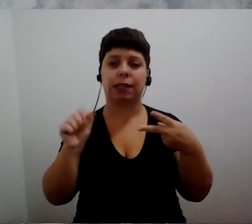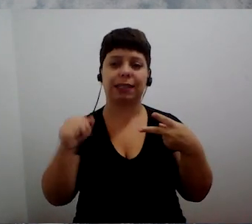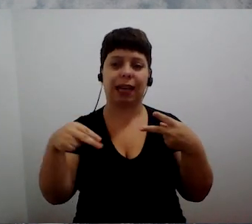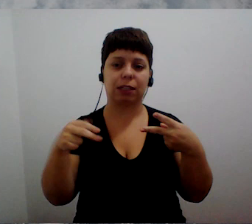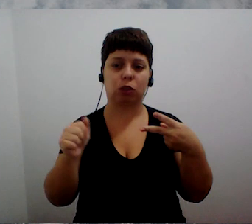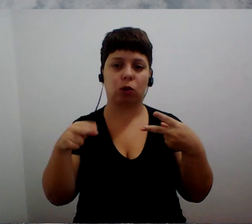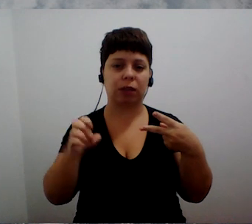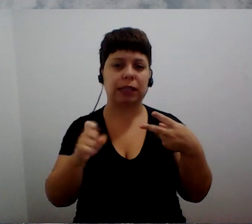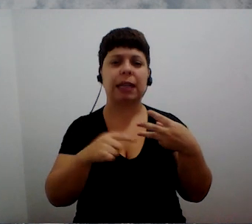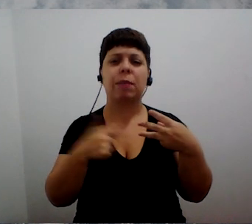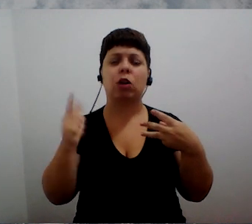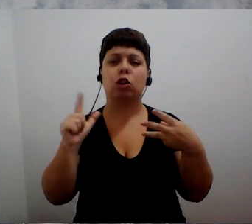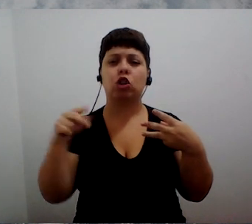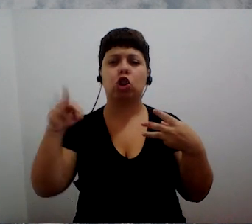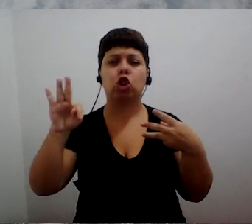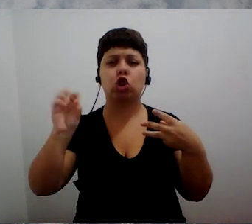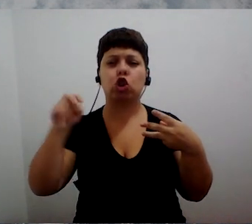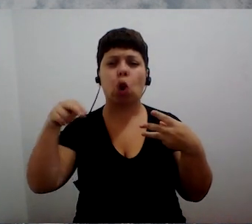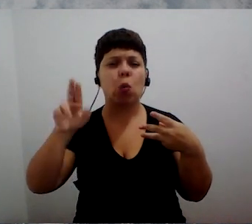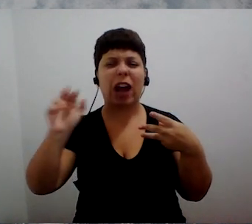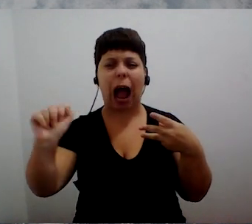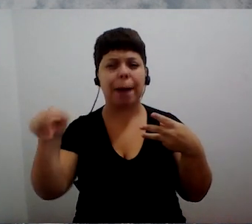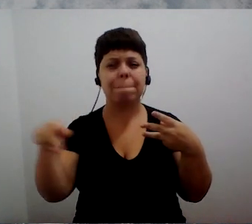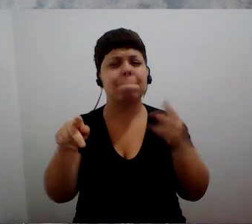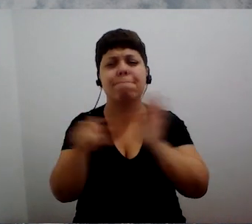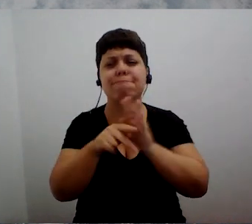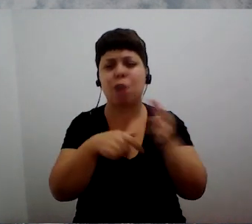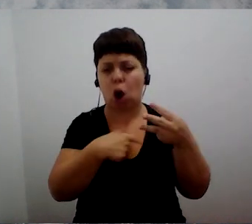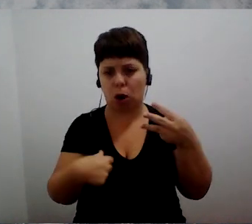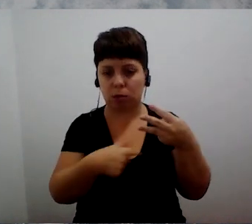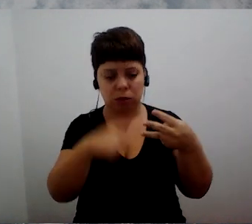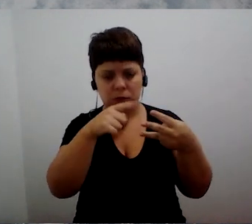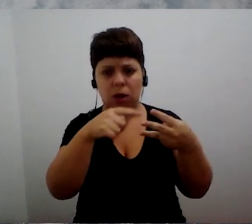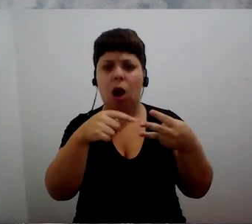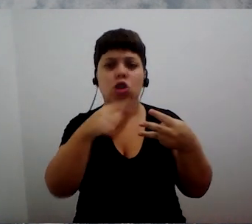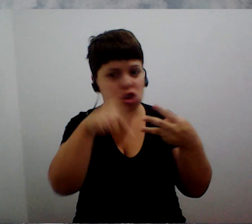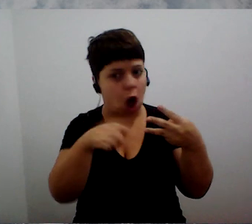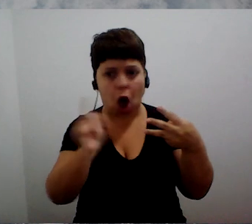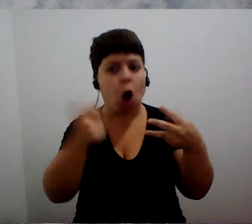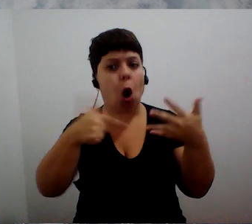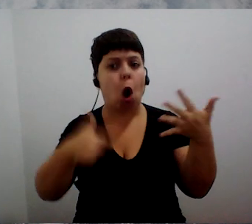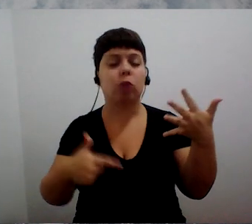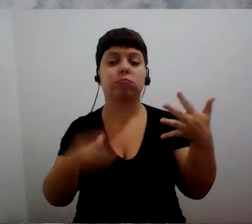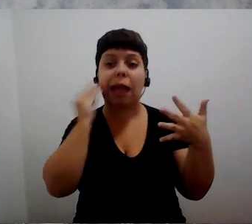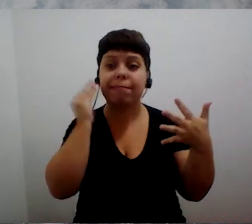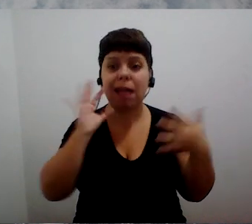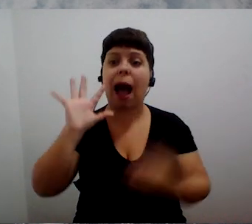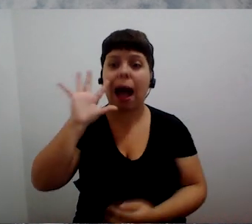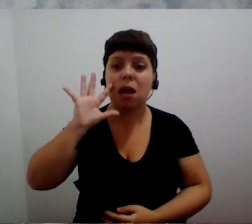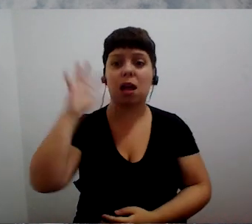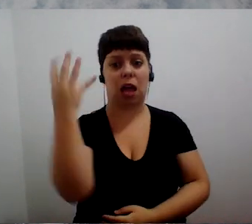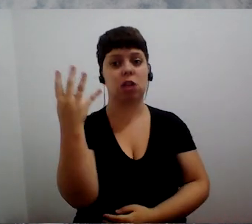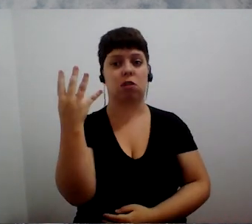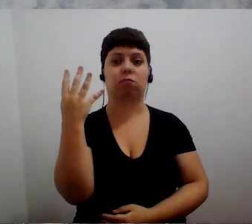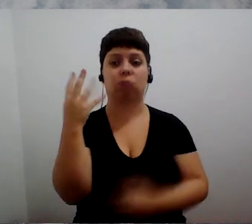that companies such as Coca-Cola, Danone, and the Norwegian Tomra and Grieg Group is mobilizing to solve this